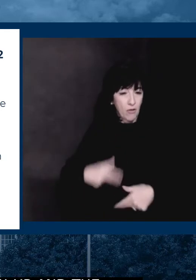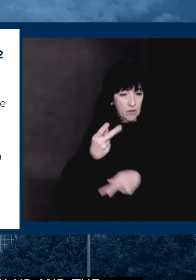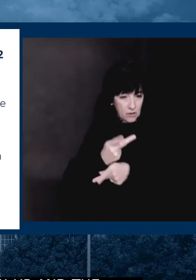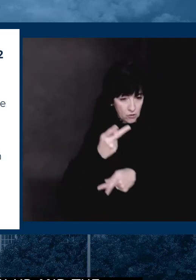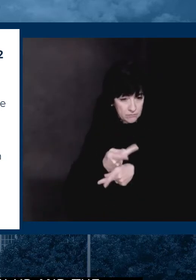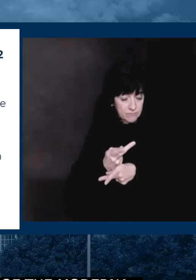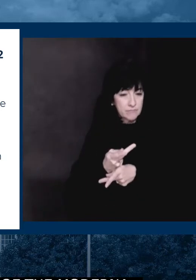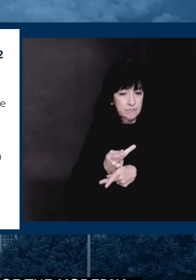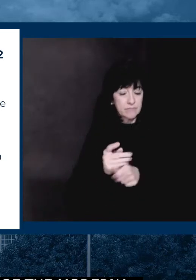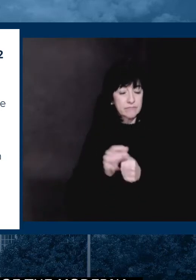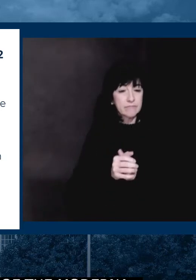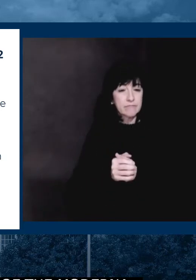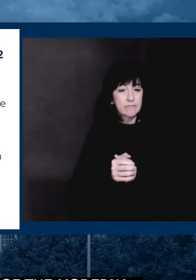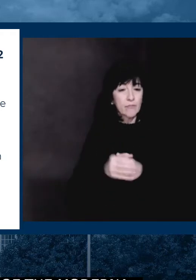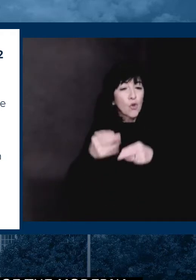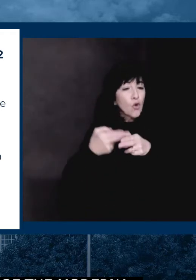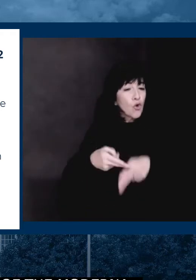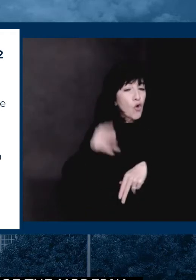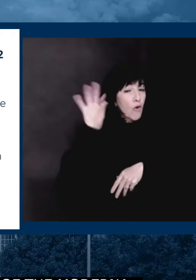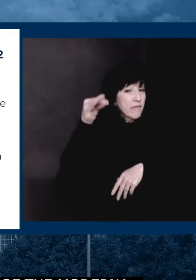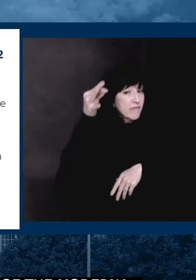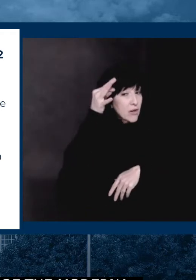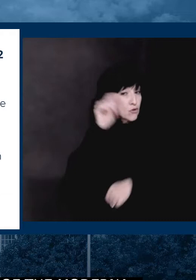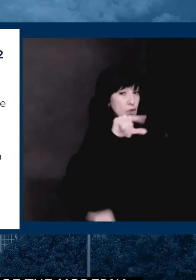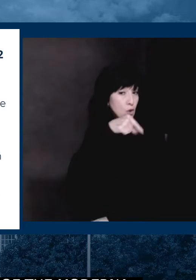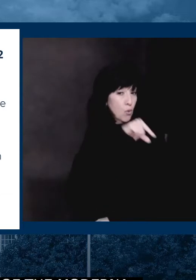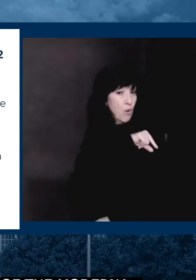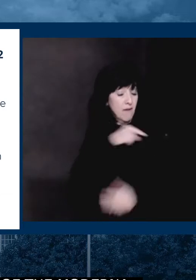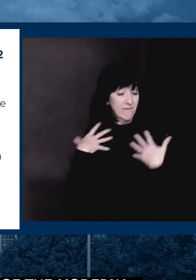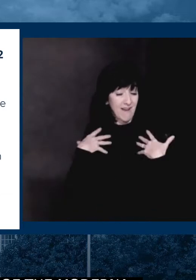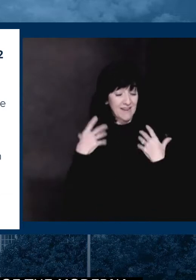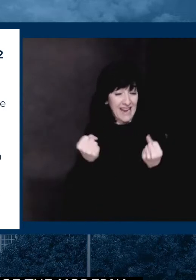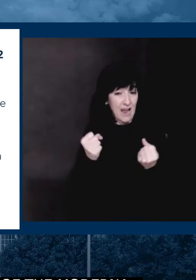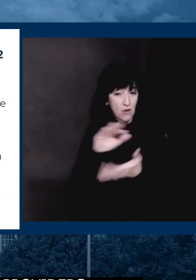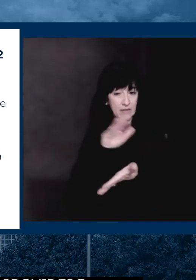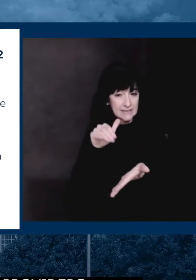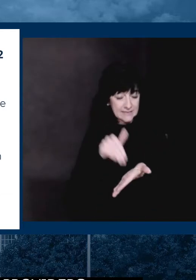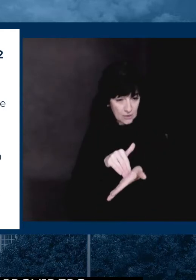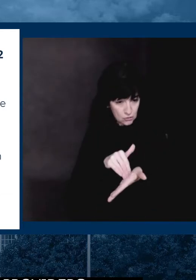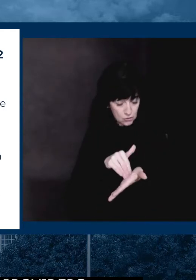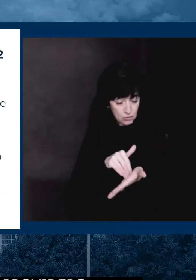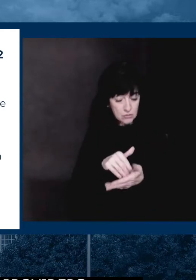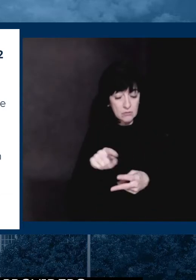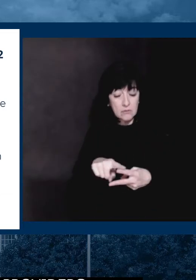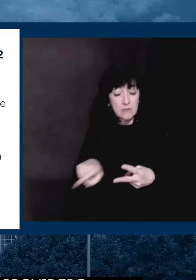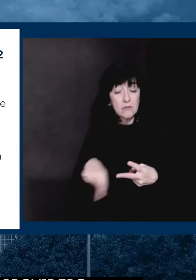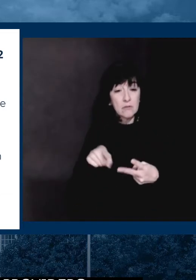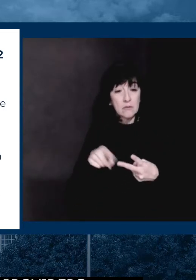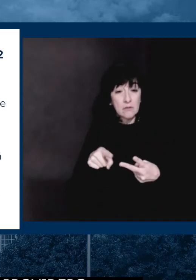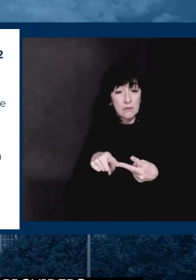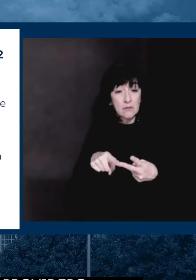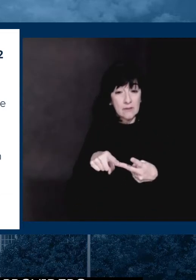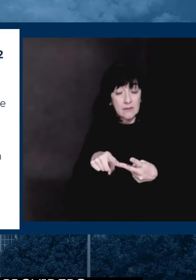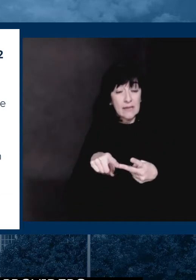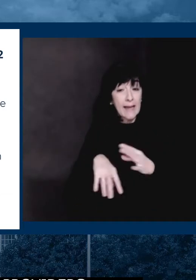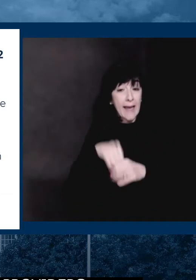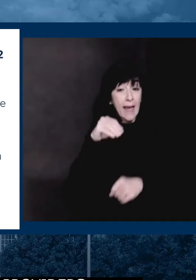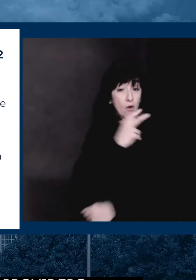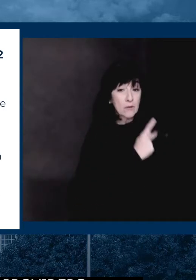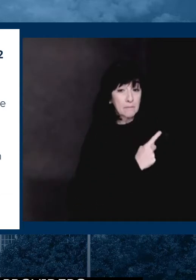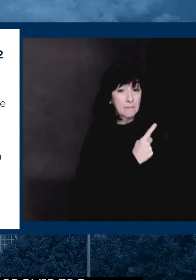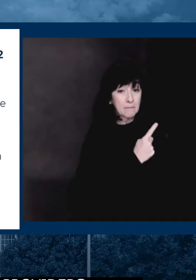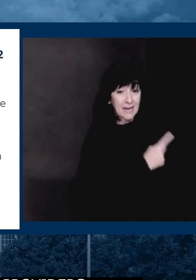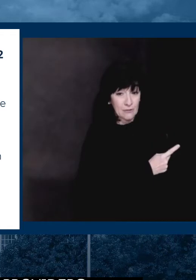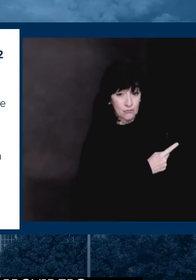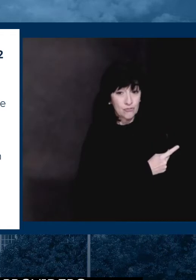qualified health centers, outpatient healthcare providers, which is good. We're happy